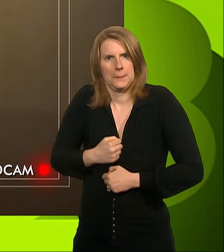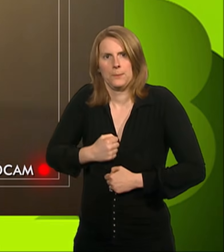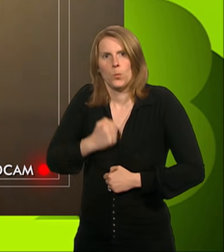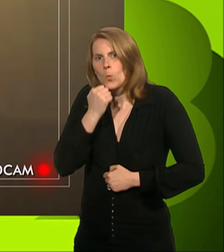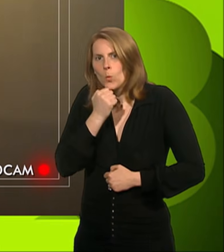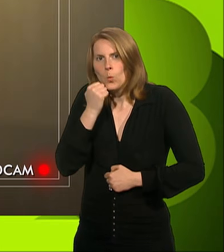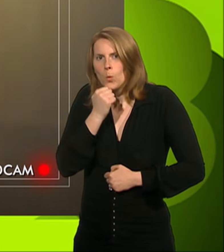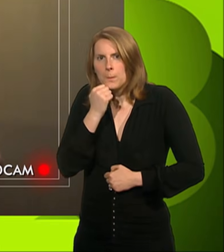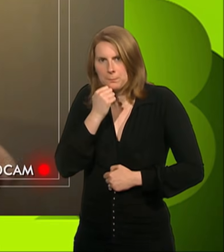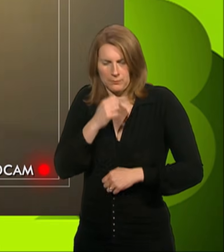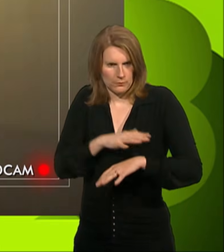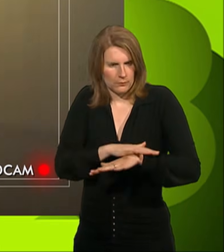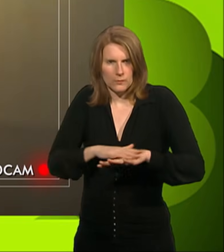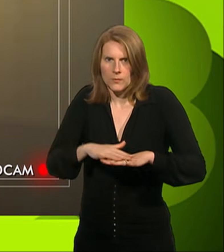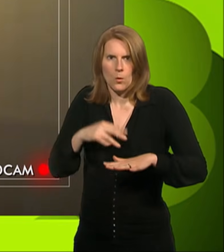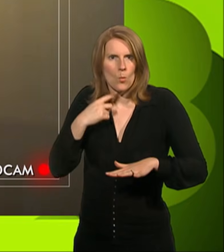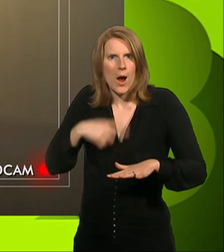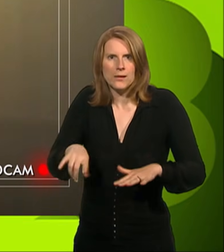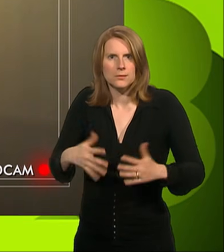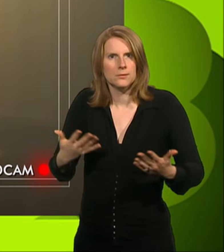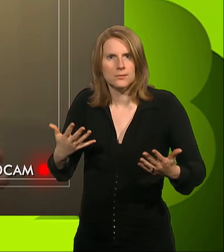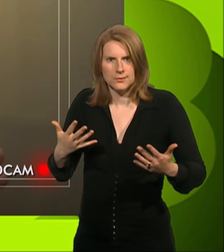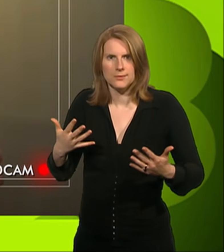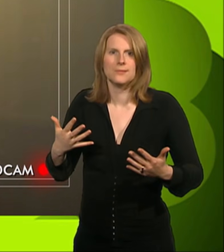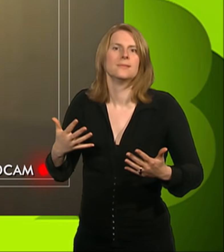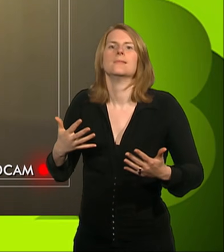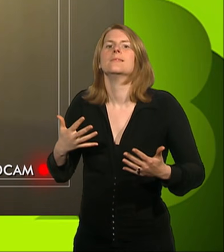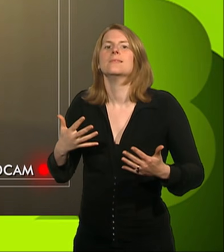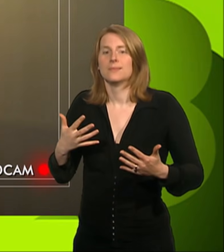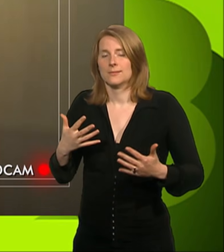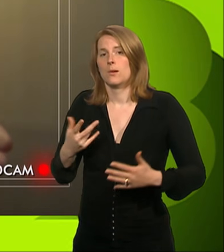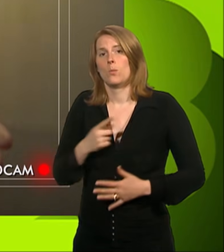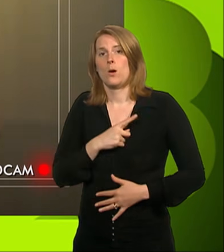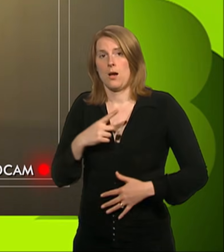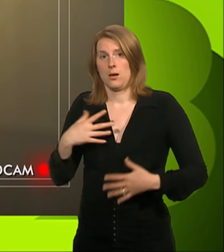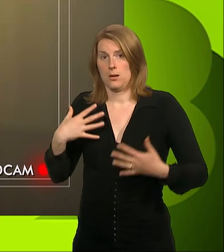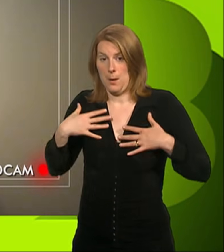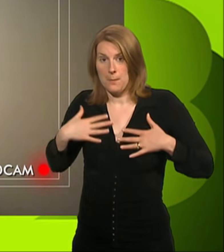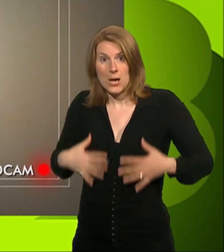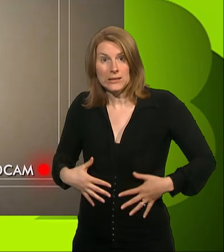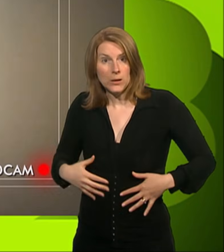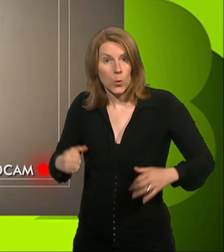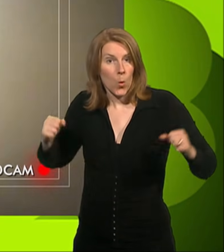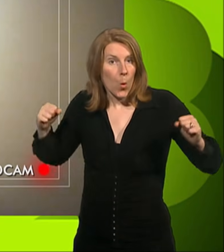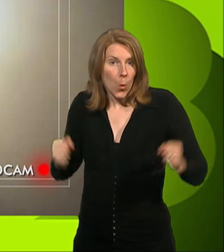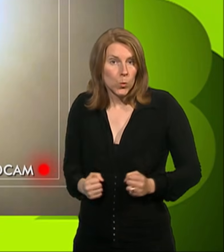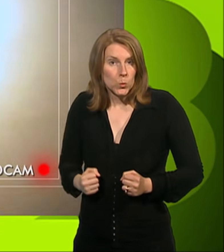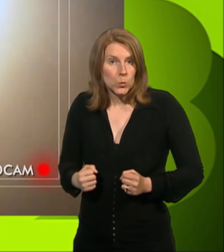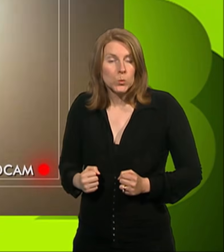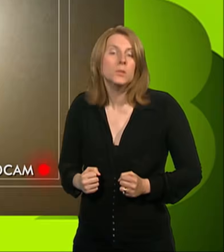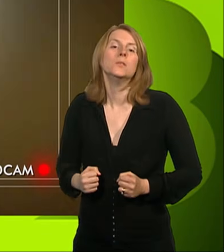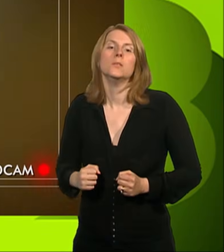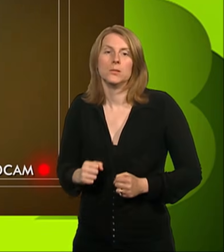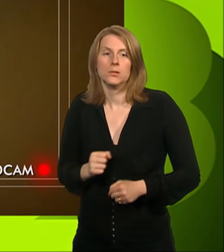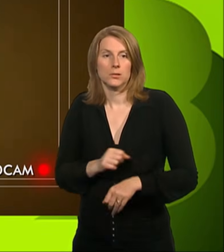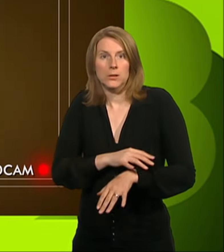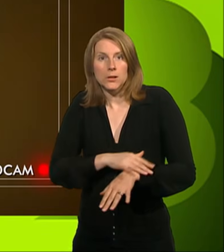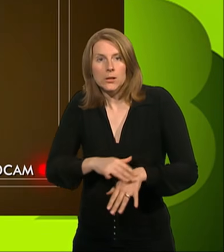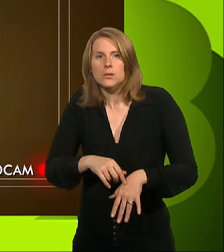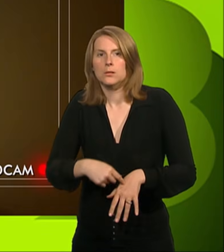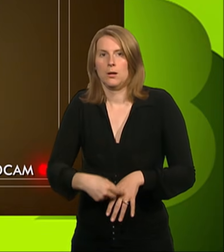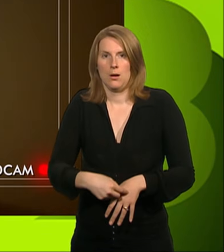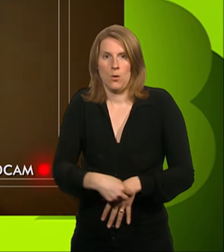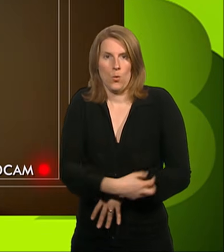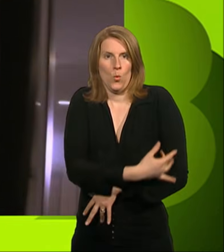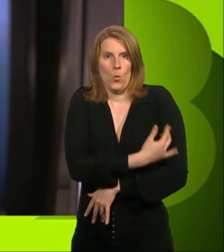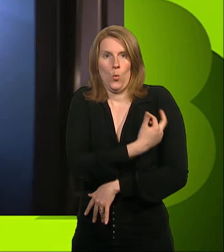going absolutely white. Very, very cold indeed. That's because as my body gets colder, it's making a choice. It's taking